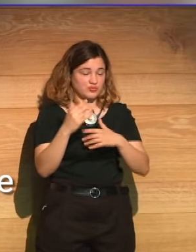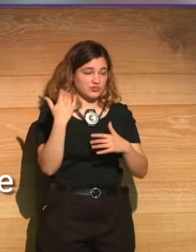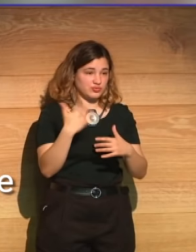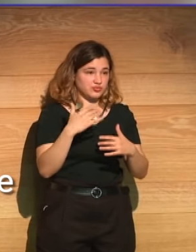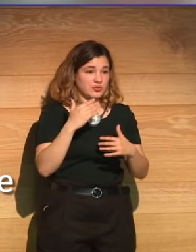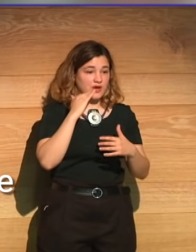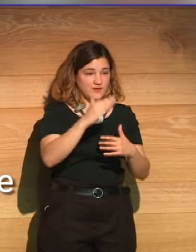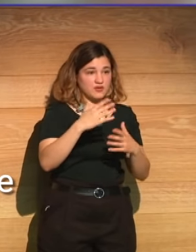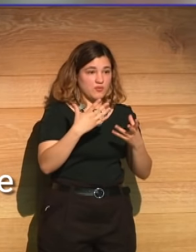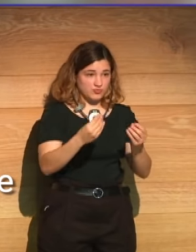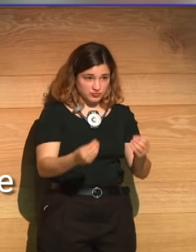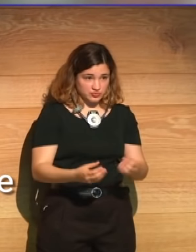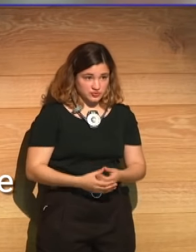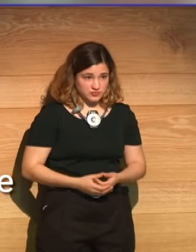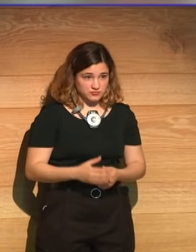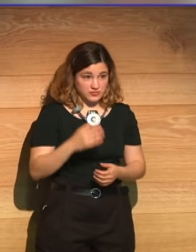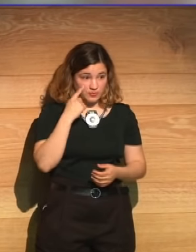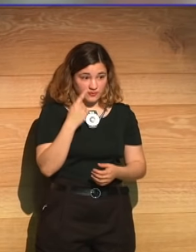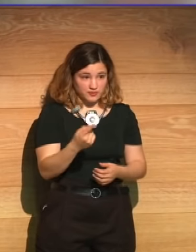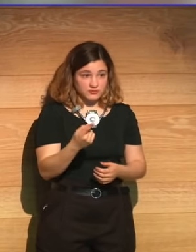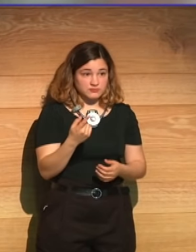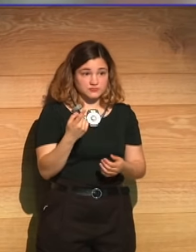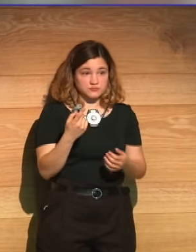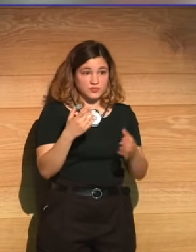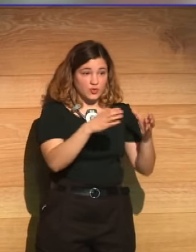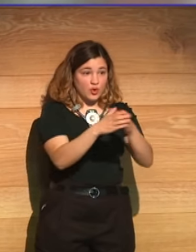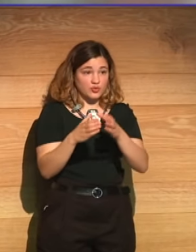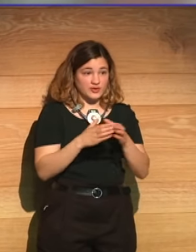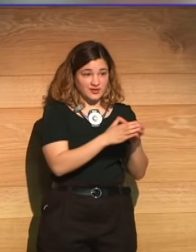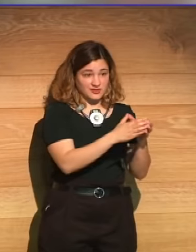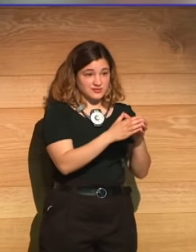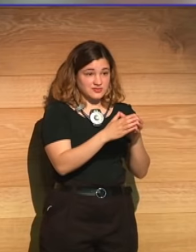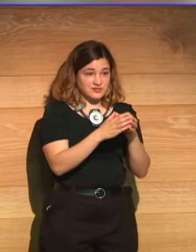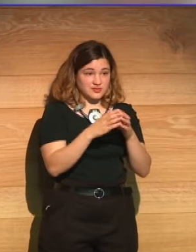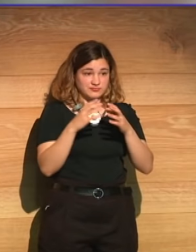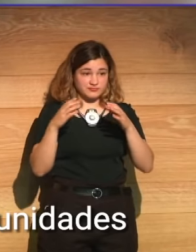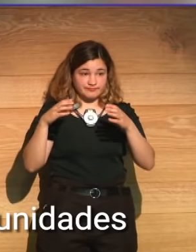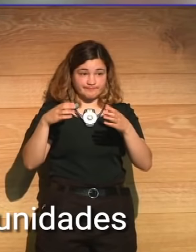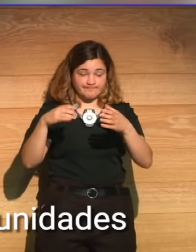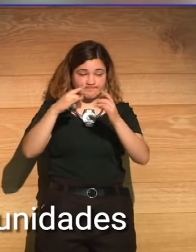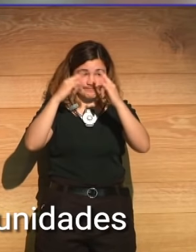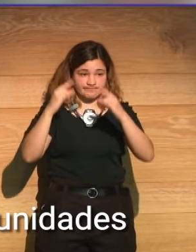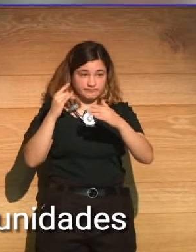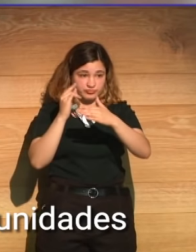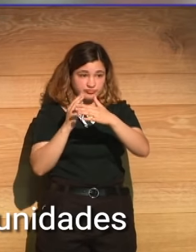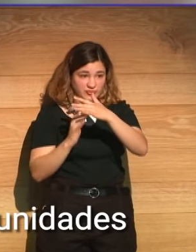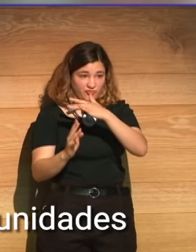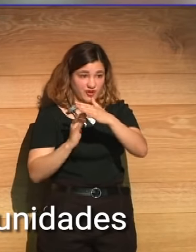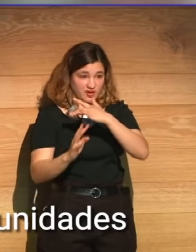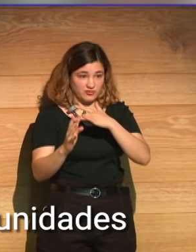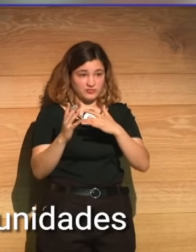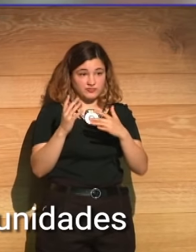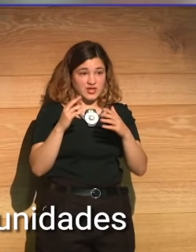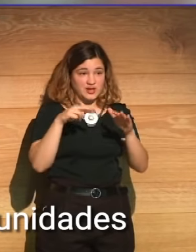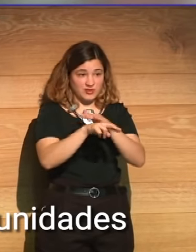were sitting alongside refugees and likely also did not have these resources. And so this is why we really looked